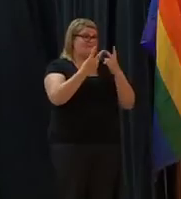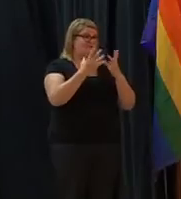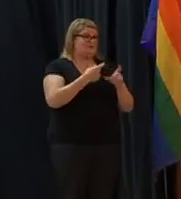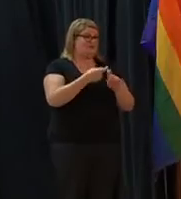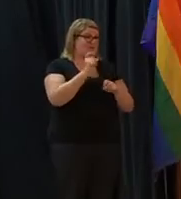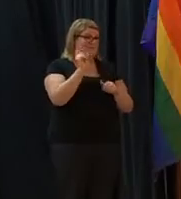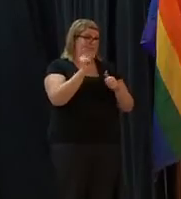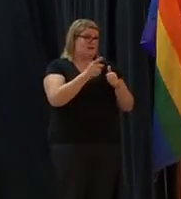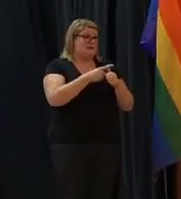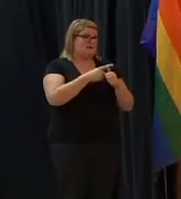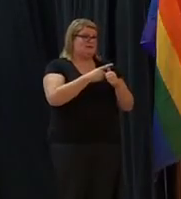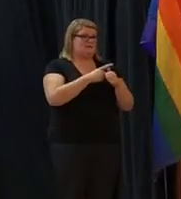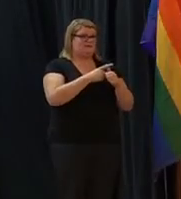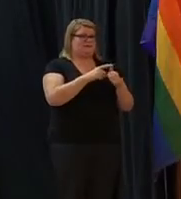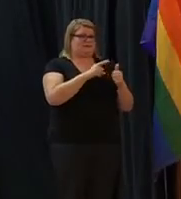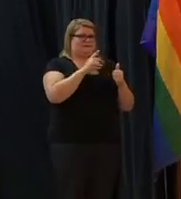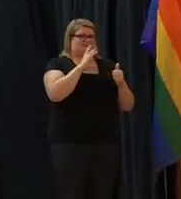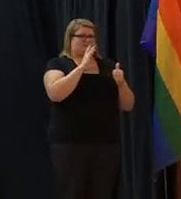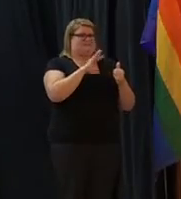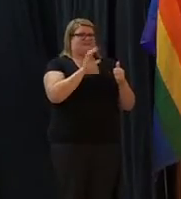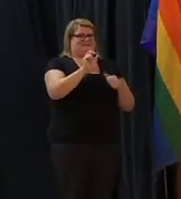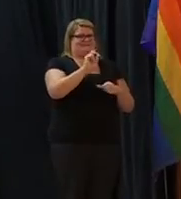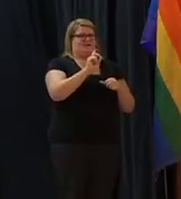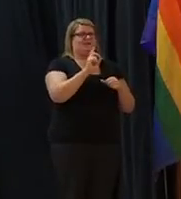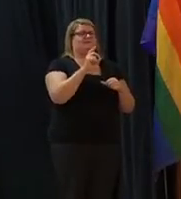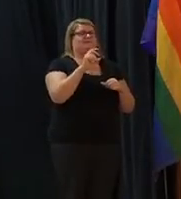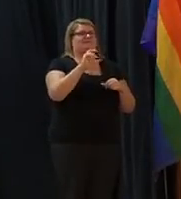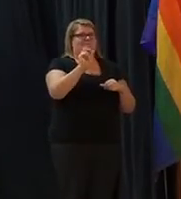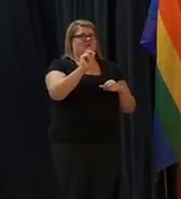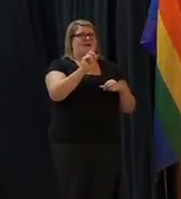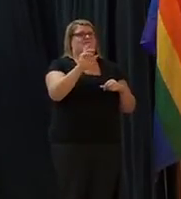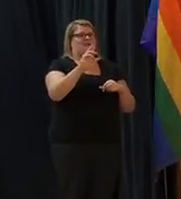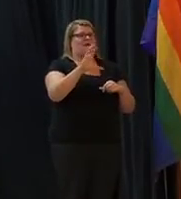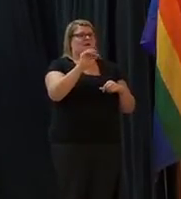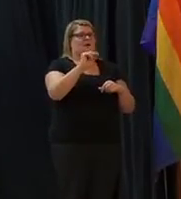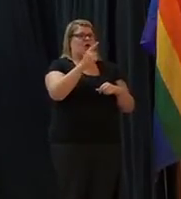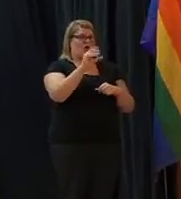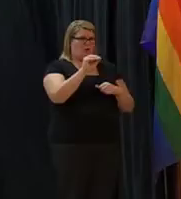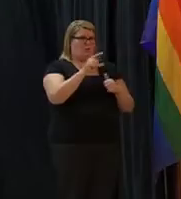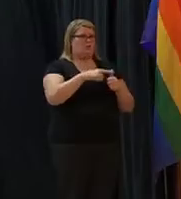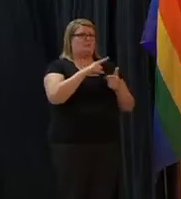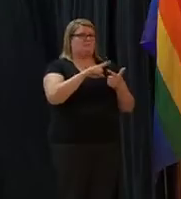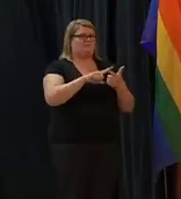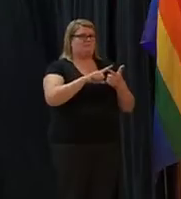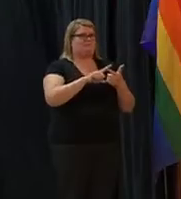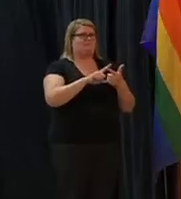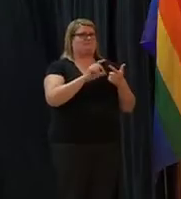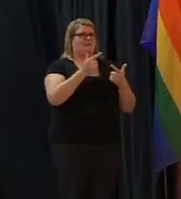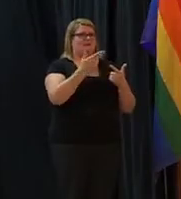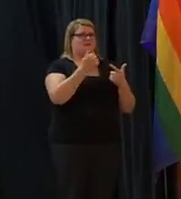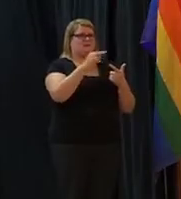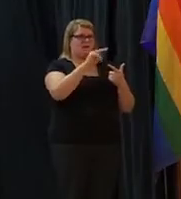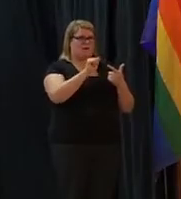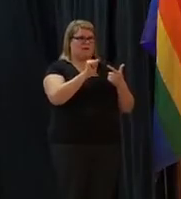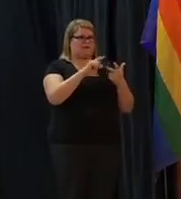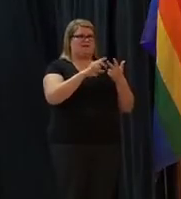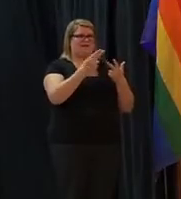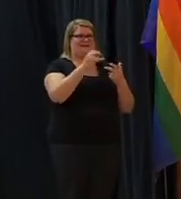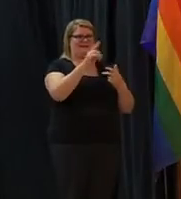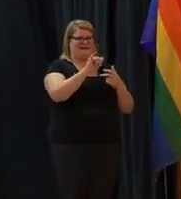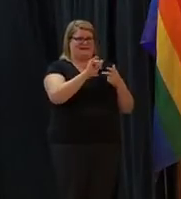from Cabo Verde, the Democratic Republic of Congo, Cote Verde, Ghana, Guyana, Haiti,